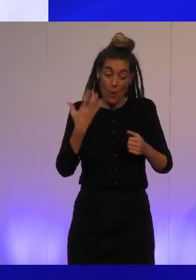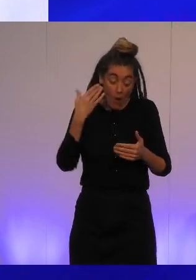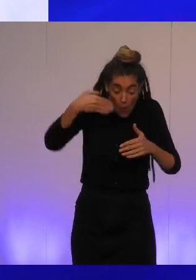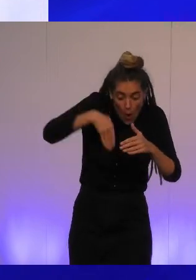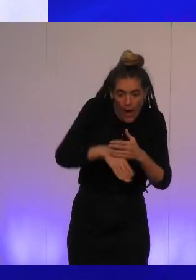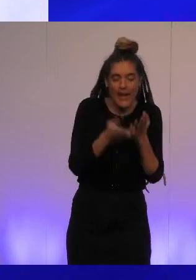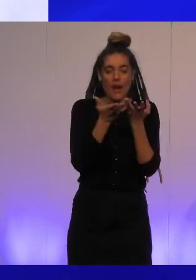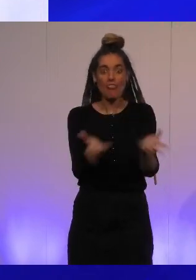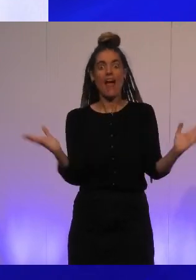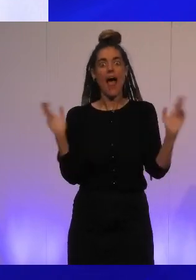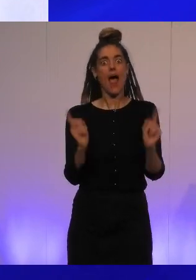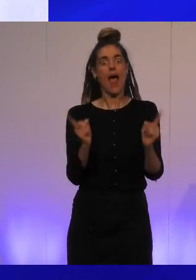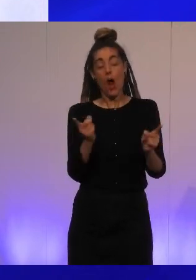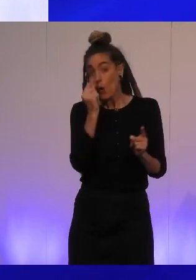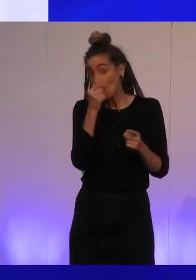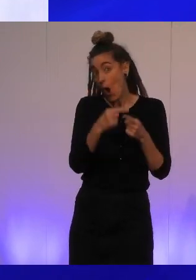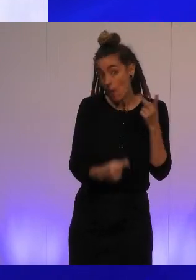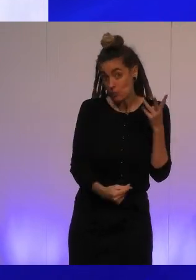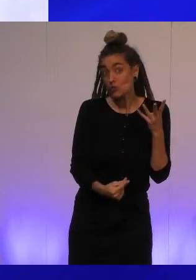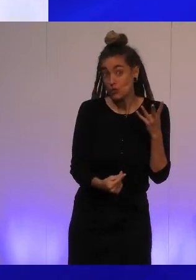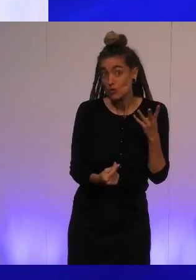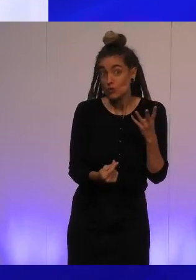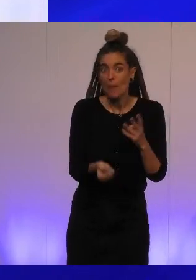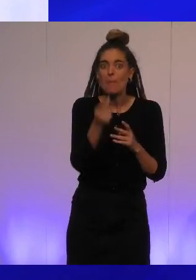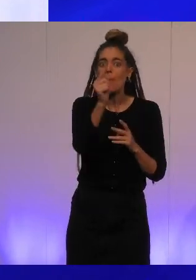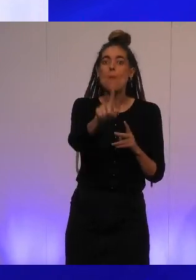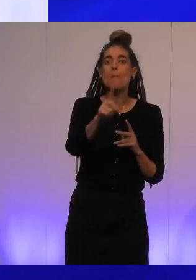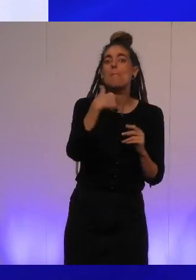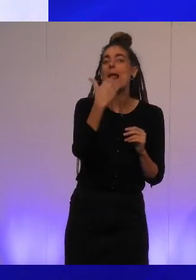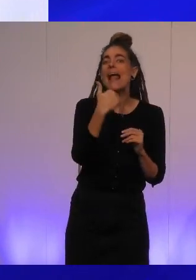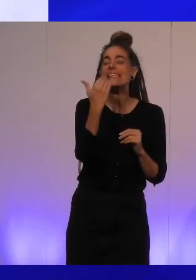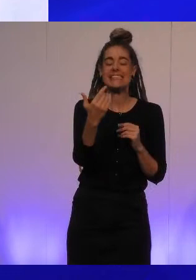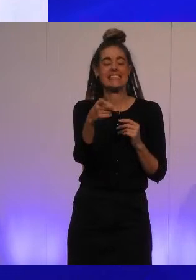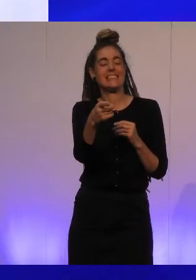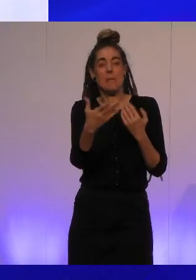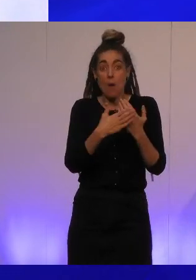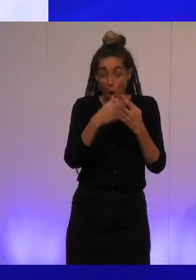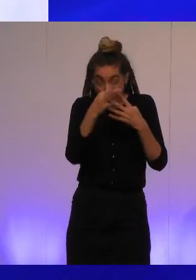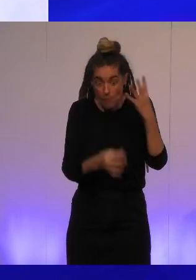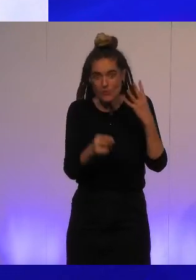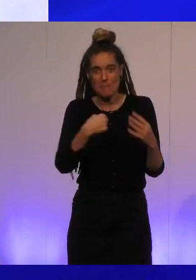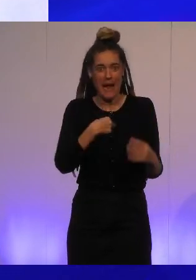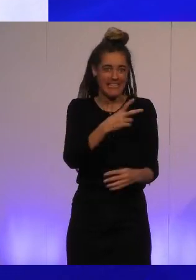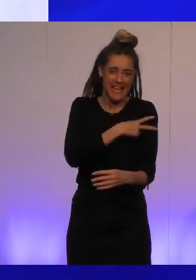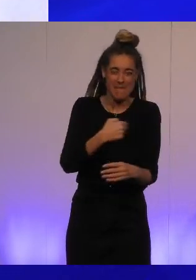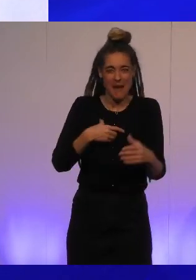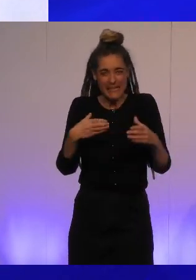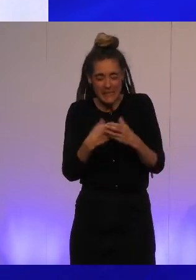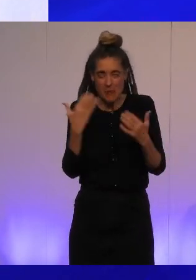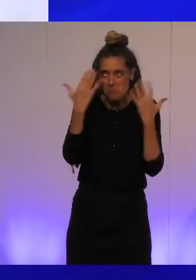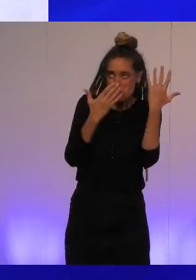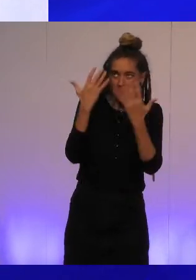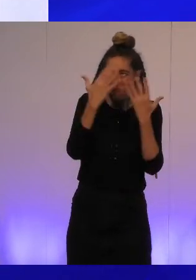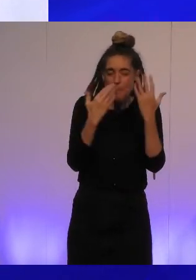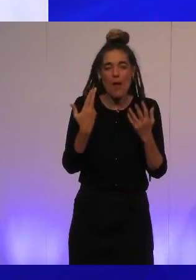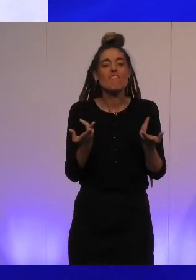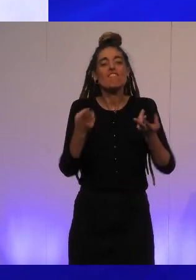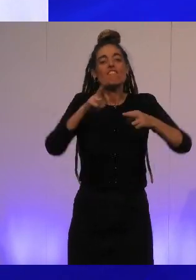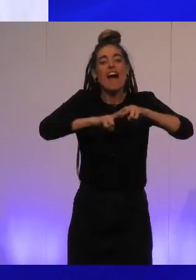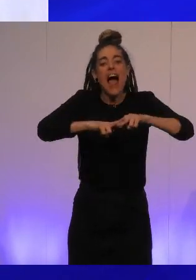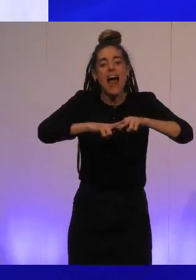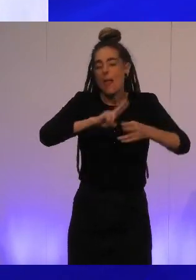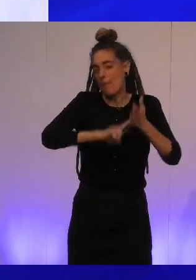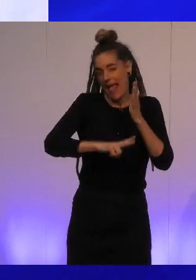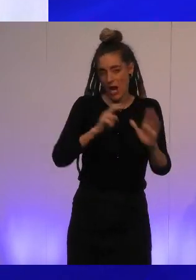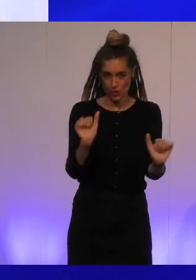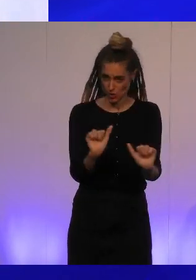is another option. I'm sure there's plenty more that my staff out there and teams have thought of, but no final plans just yet. Yes, very